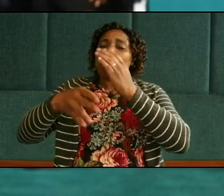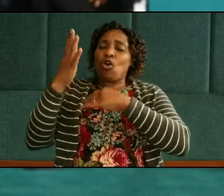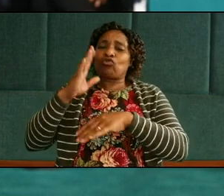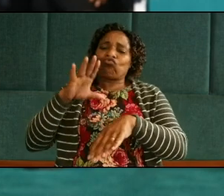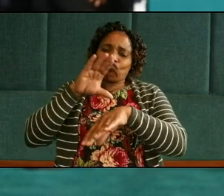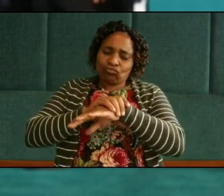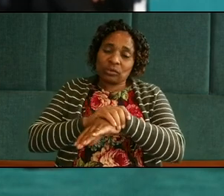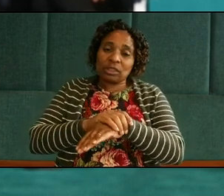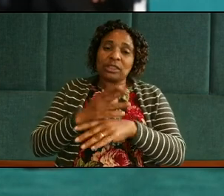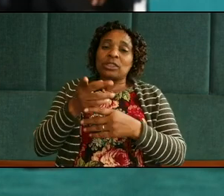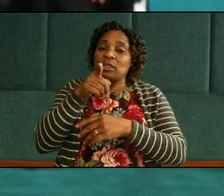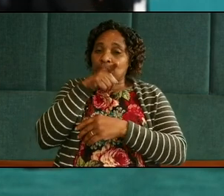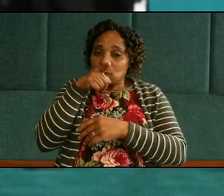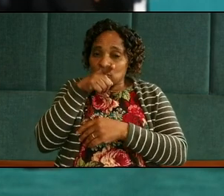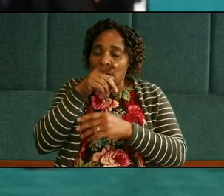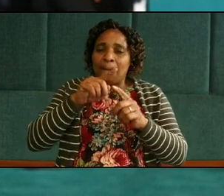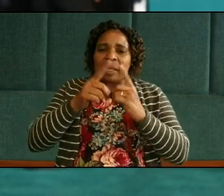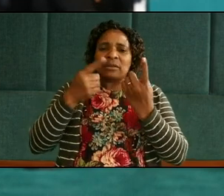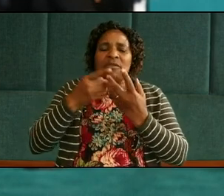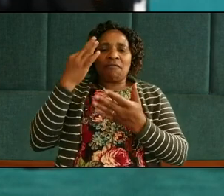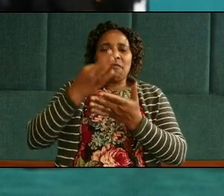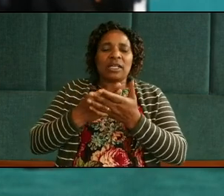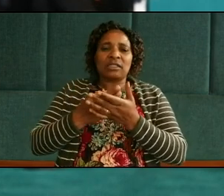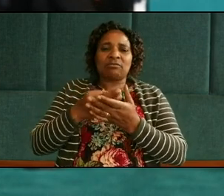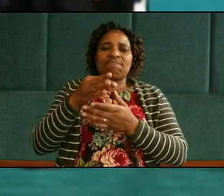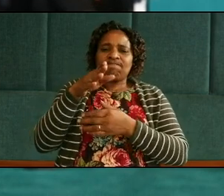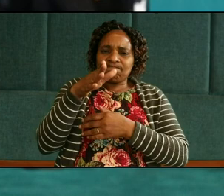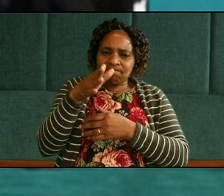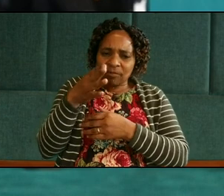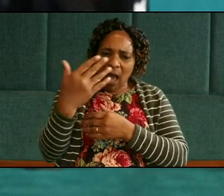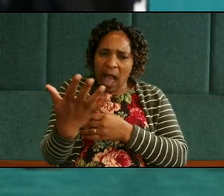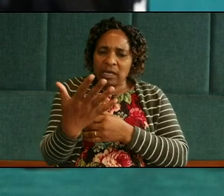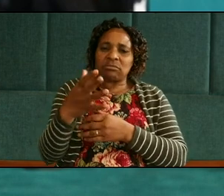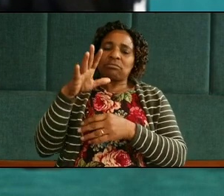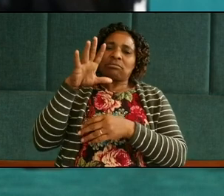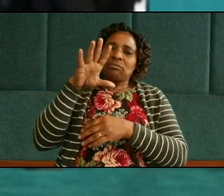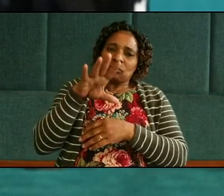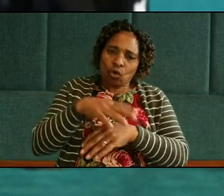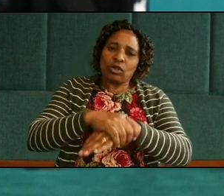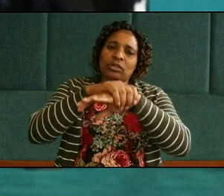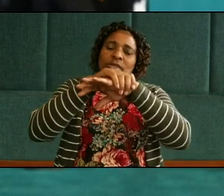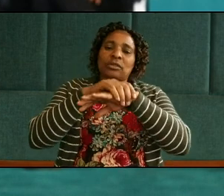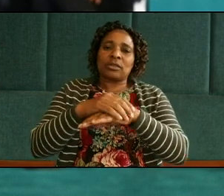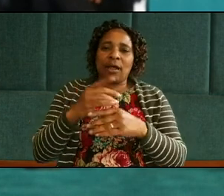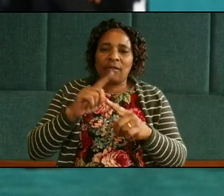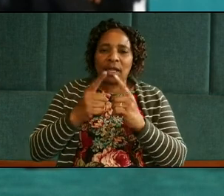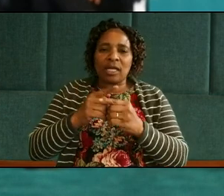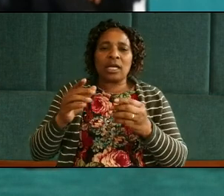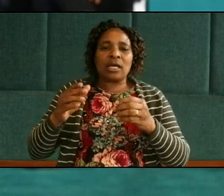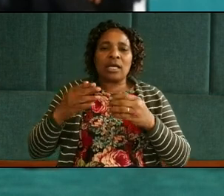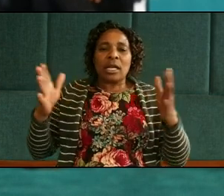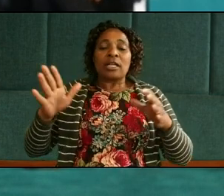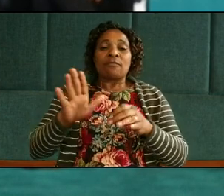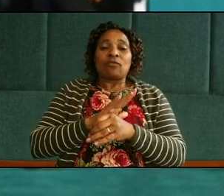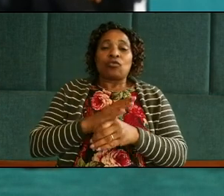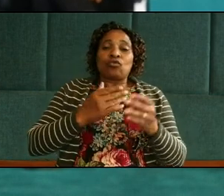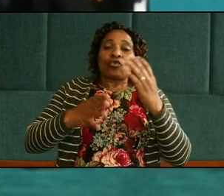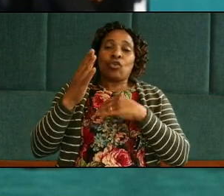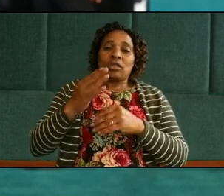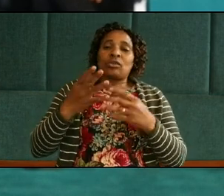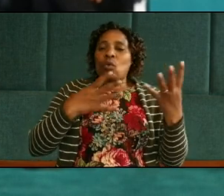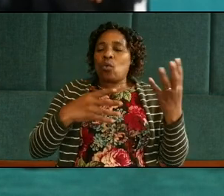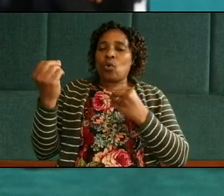mosquito. And by faith, she stretched out and she caught it. She was so grateful to God, and she ran to her kid's